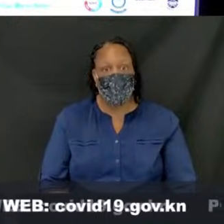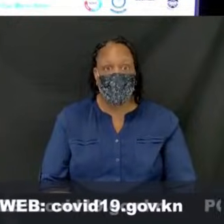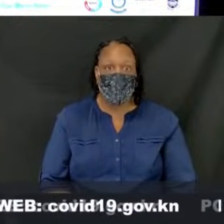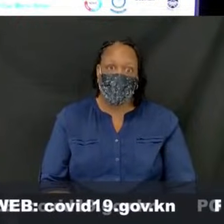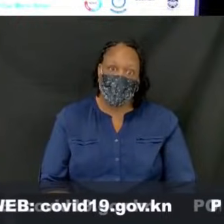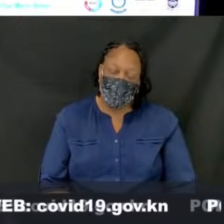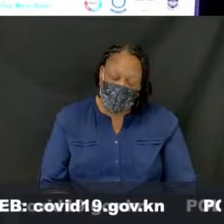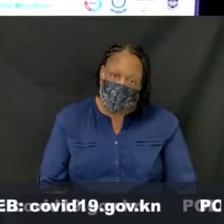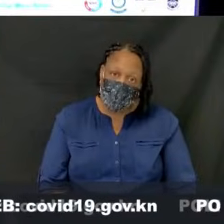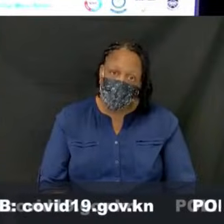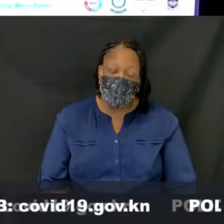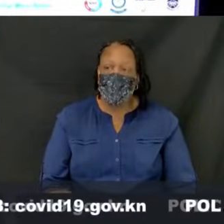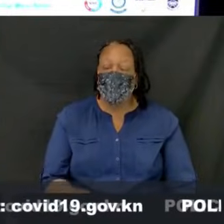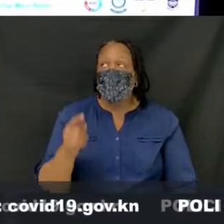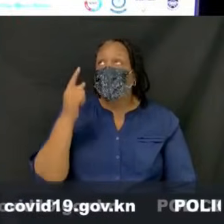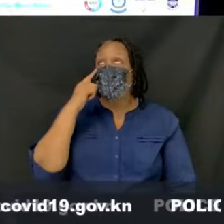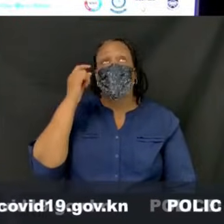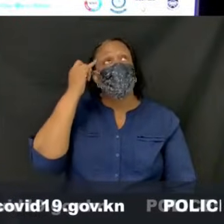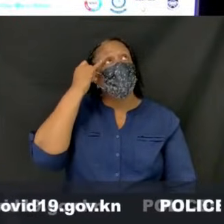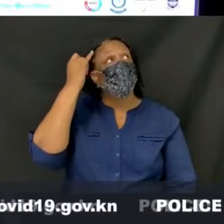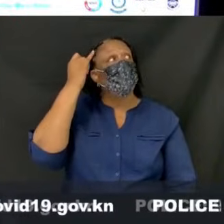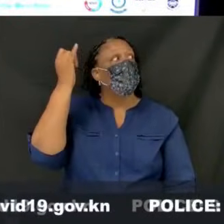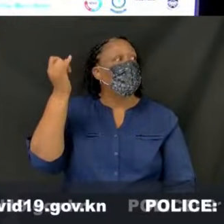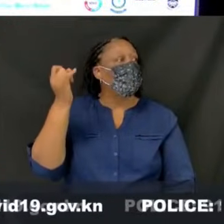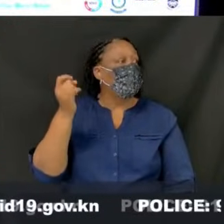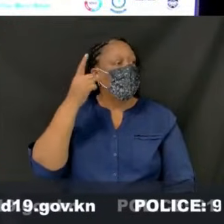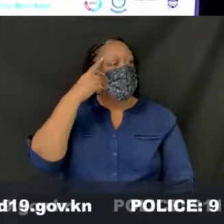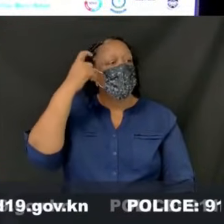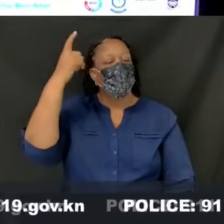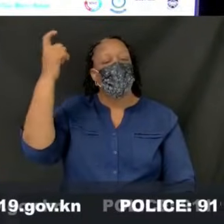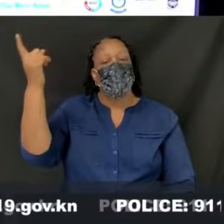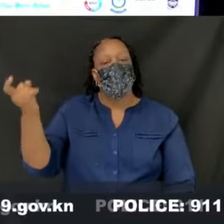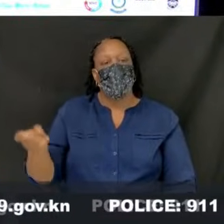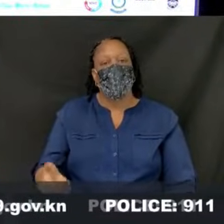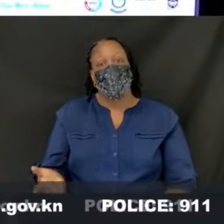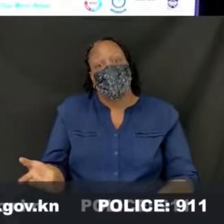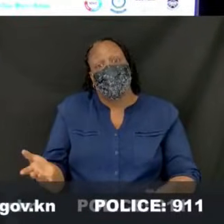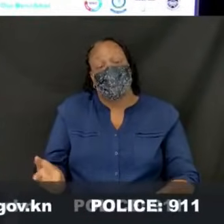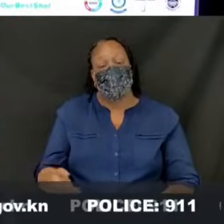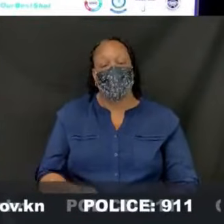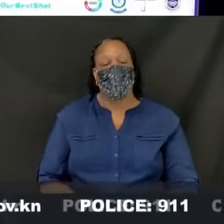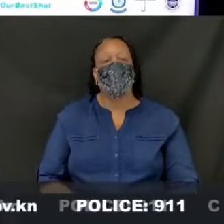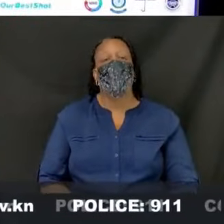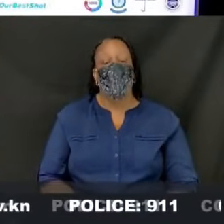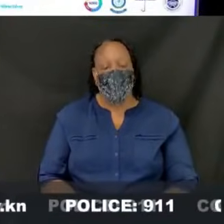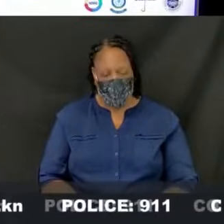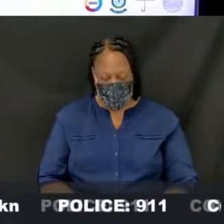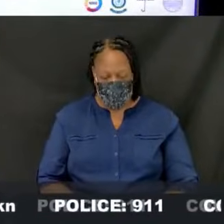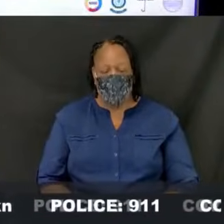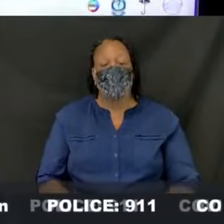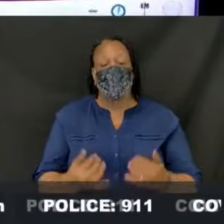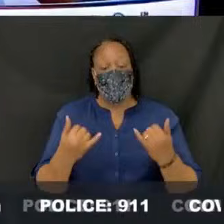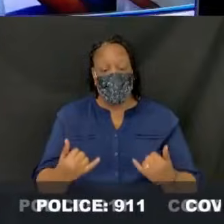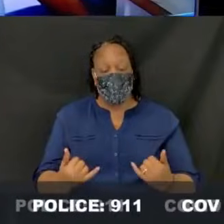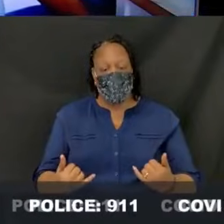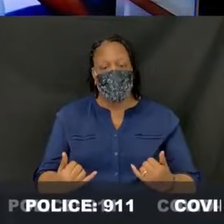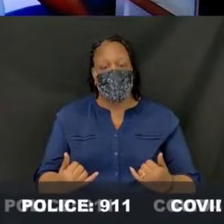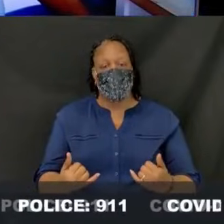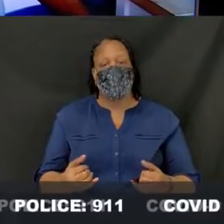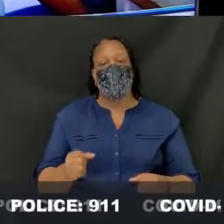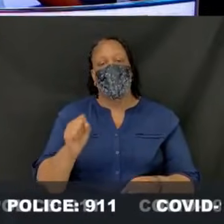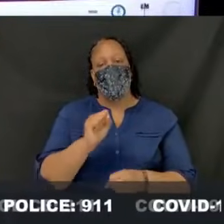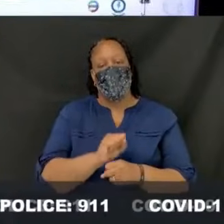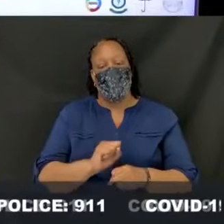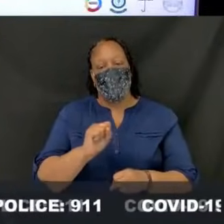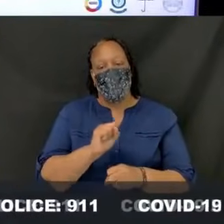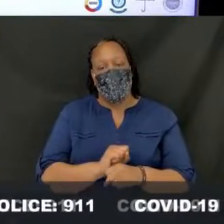classroom. And the Ministry of Health and the Ministry of Education, yes, we are working collaboratively to try and get this happen, but we can't